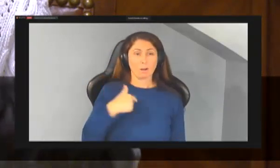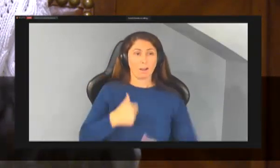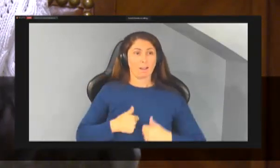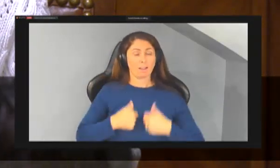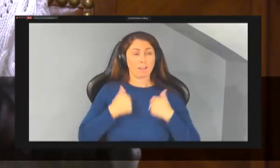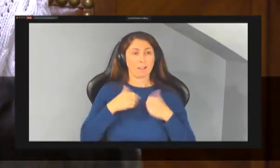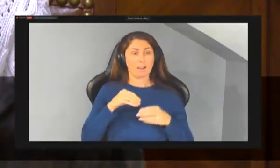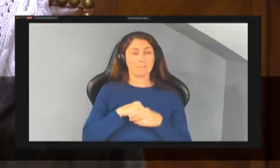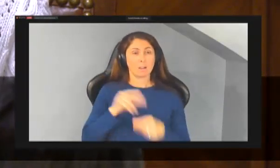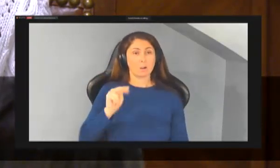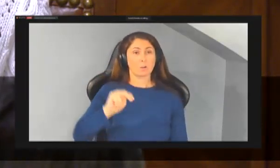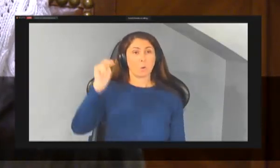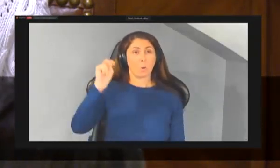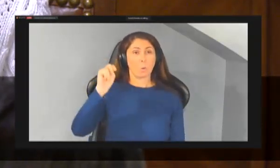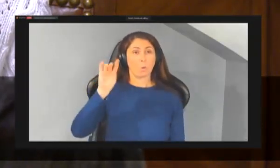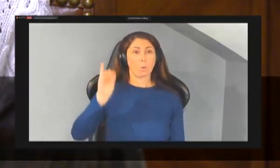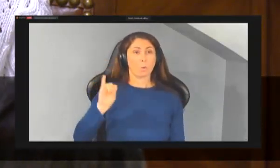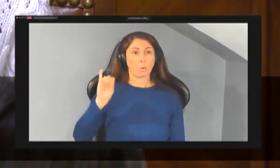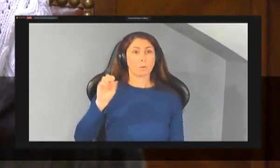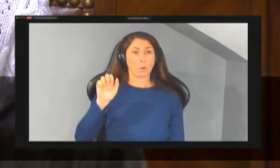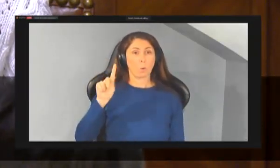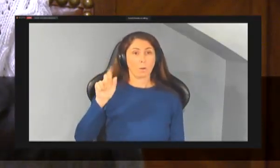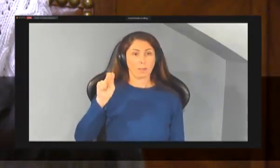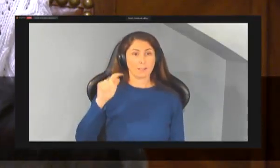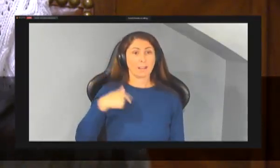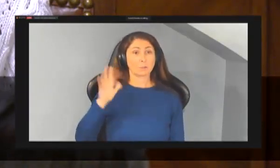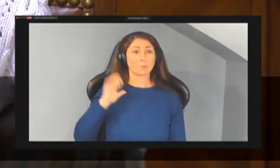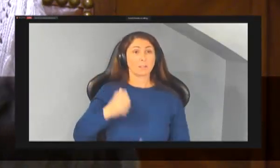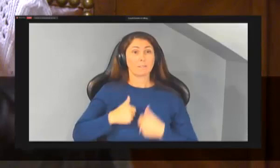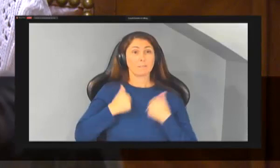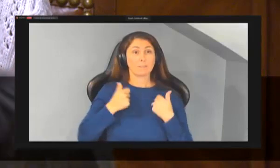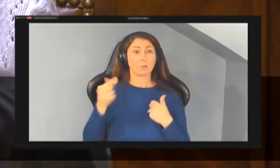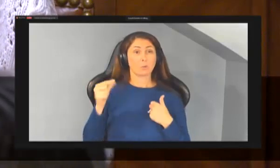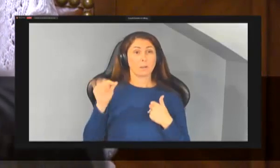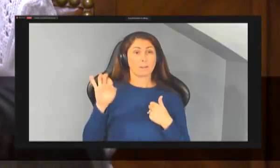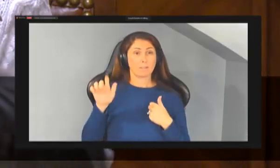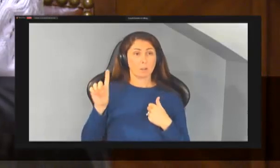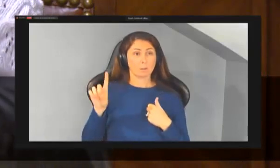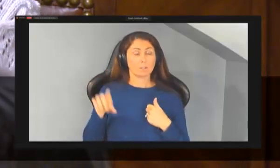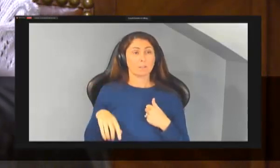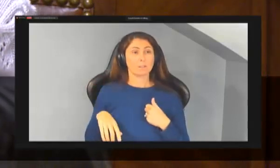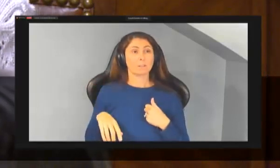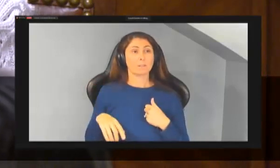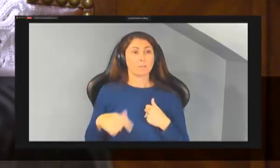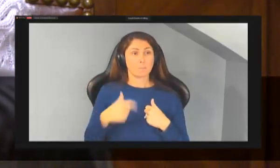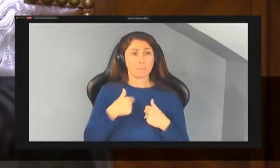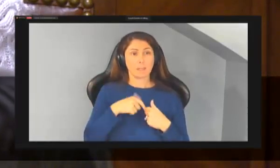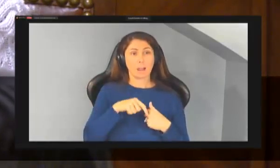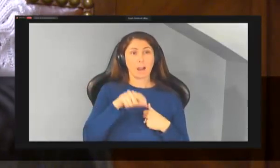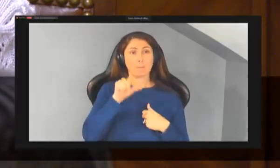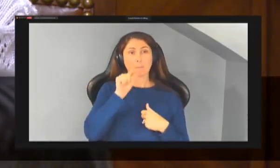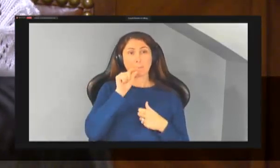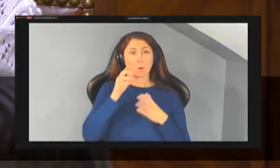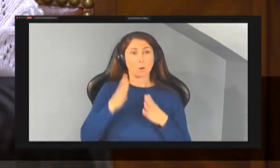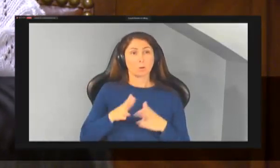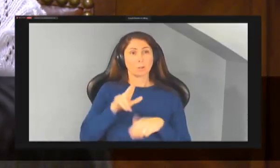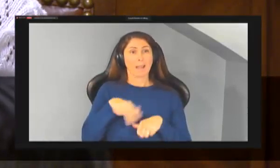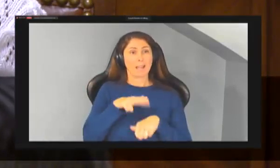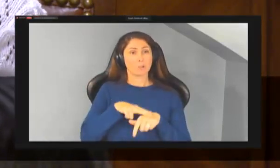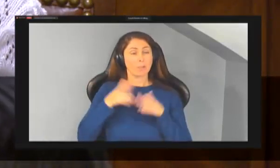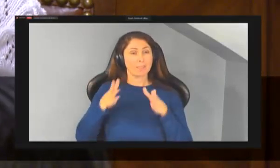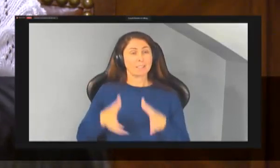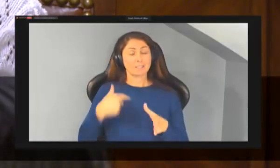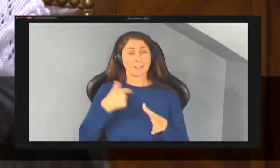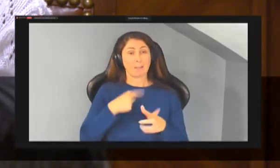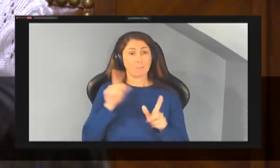North Oakland. I used to live in Greenfield. And I'm a birder, a naturalist. I've been following